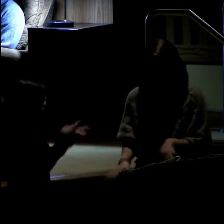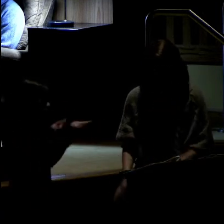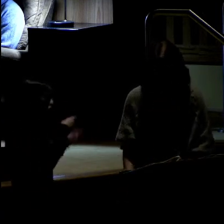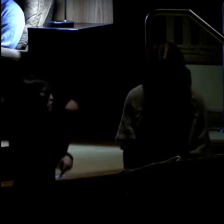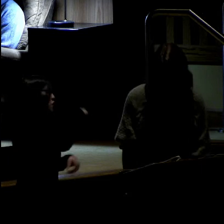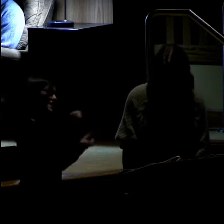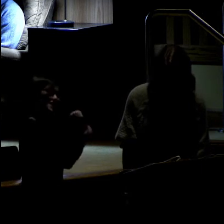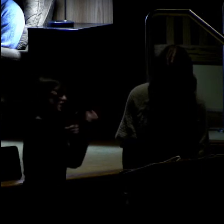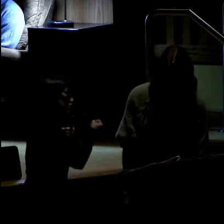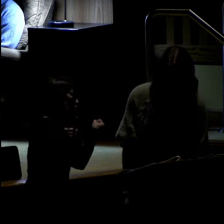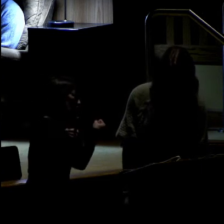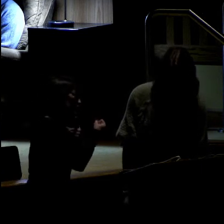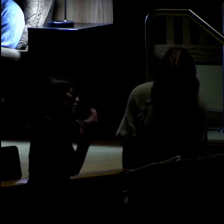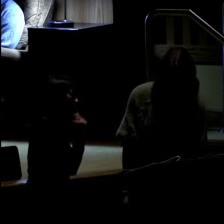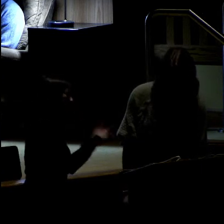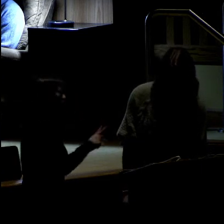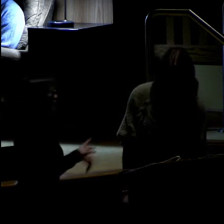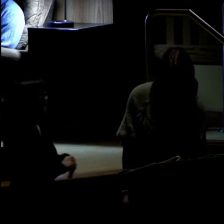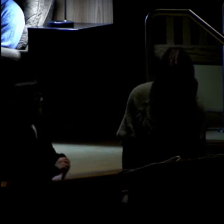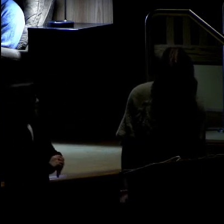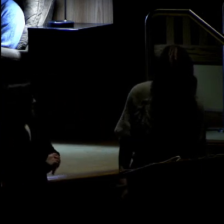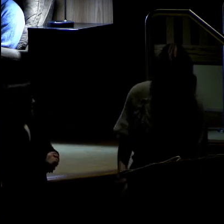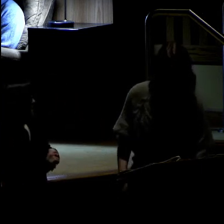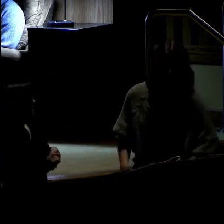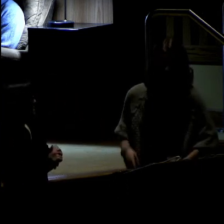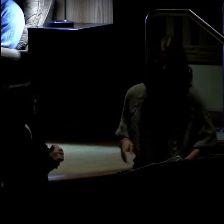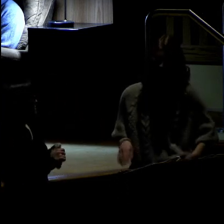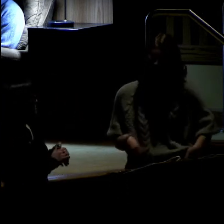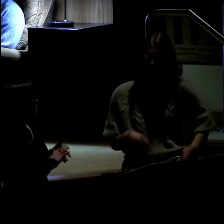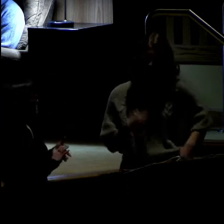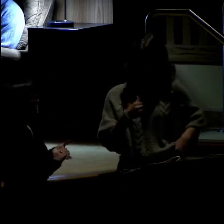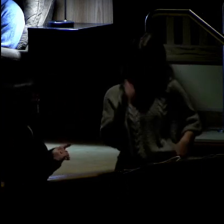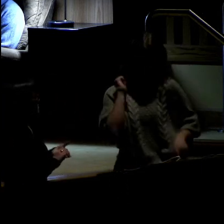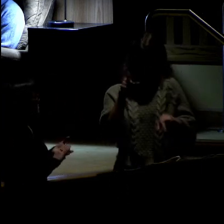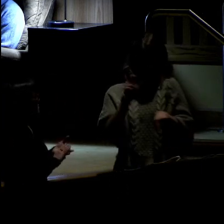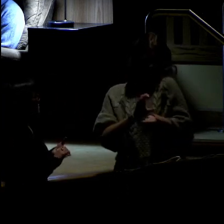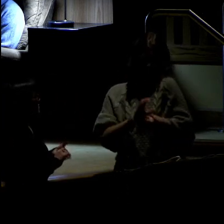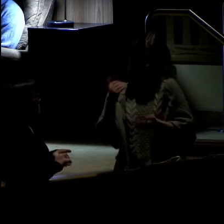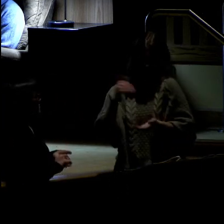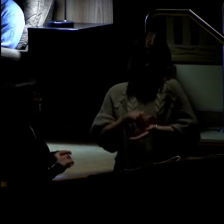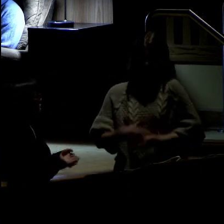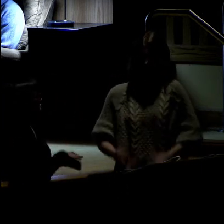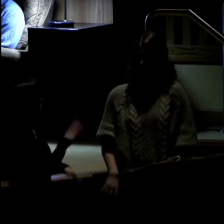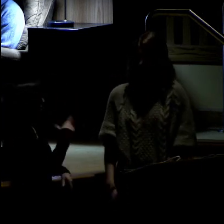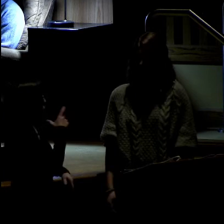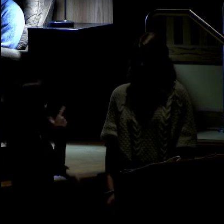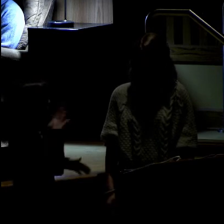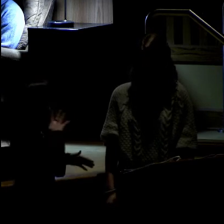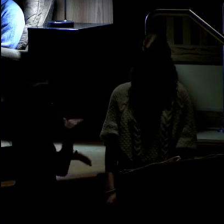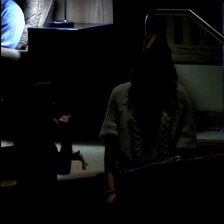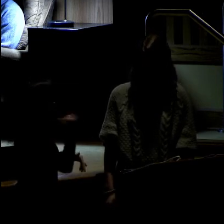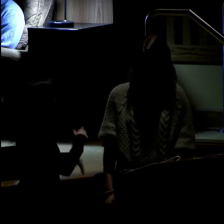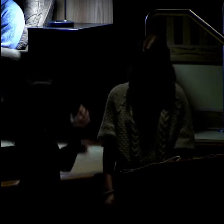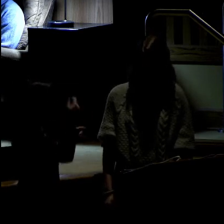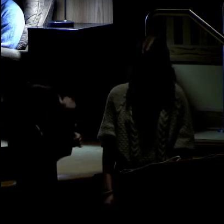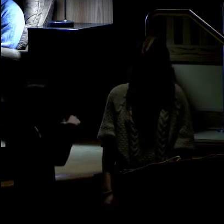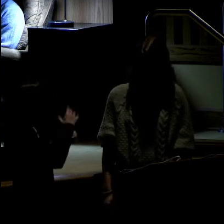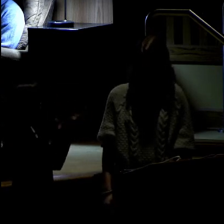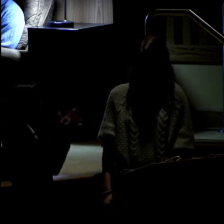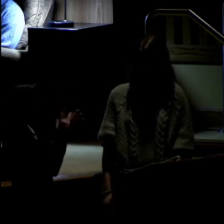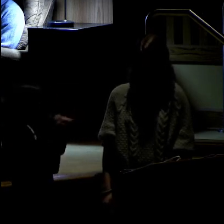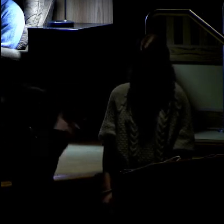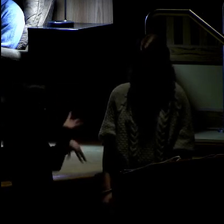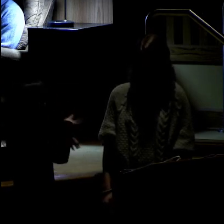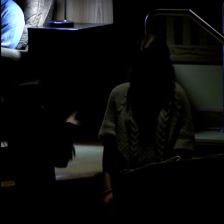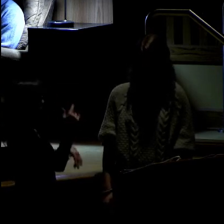it's worse. I'm never going back to that church again. Becky, don't talk like that. Remember when Jesus came to earth? He was humiliated too. But I don't want to